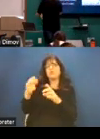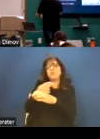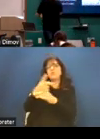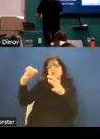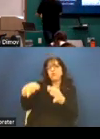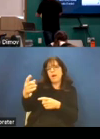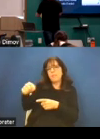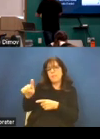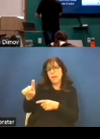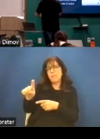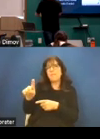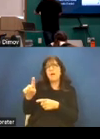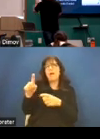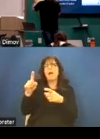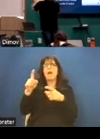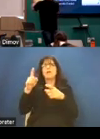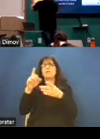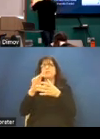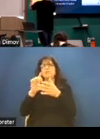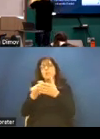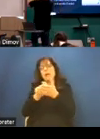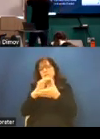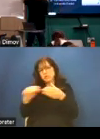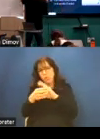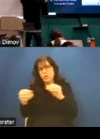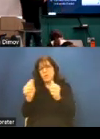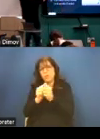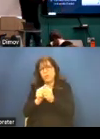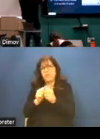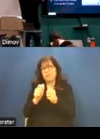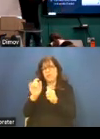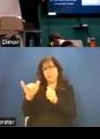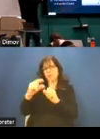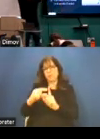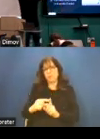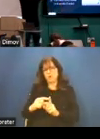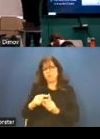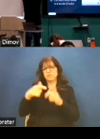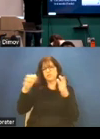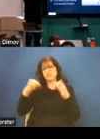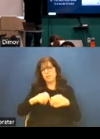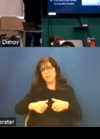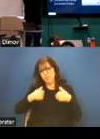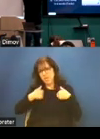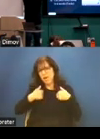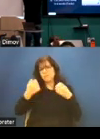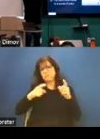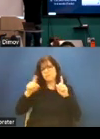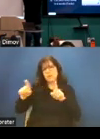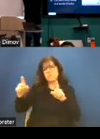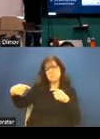that into a story, ask them to describe their life and things that have happened with them.